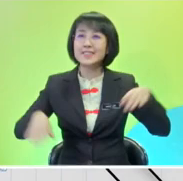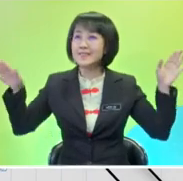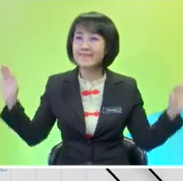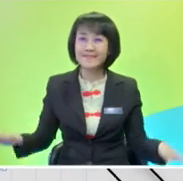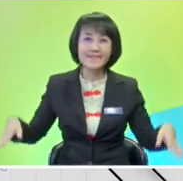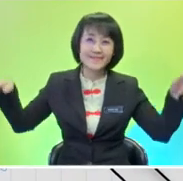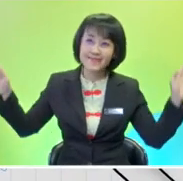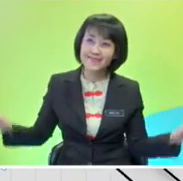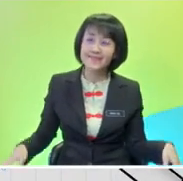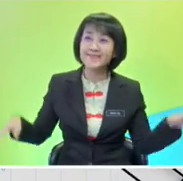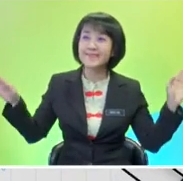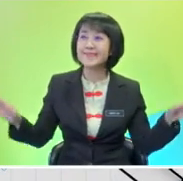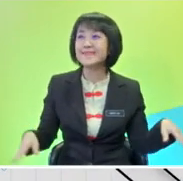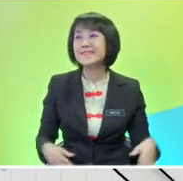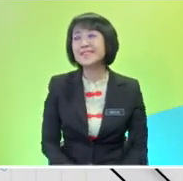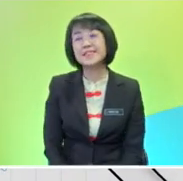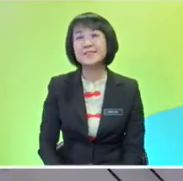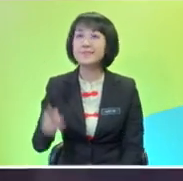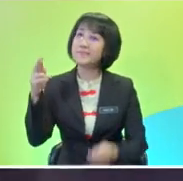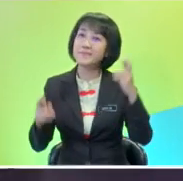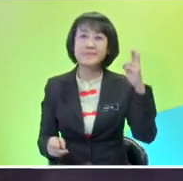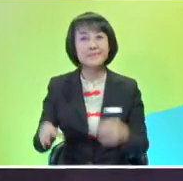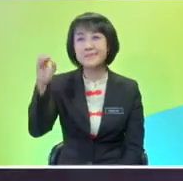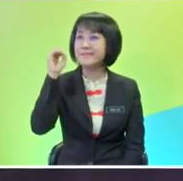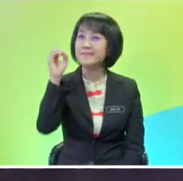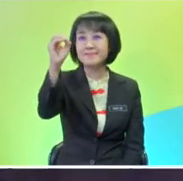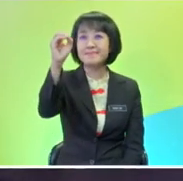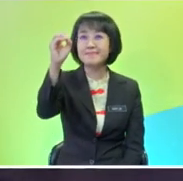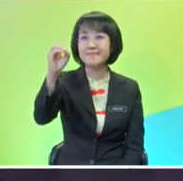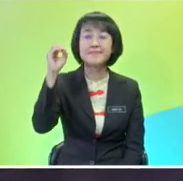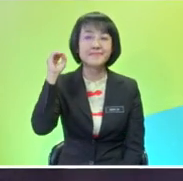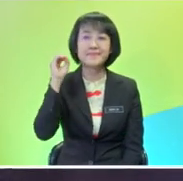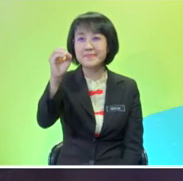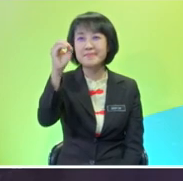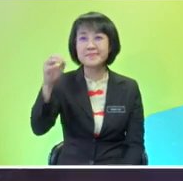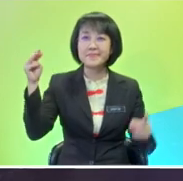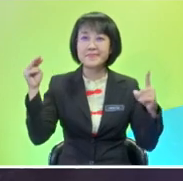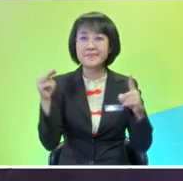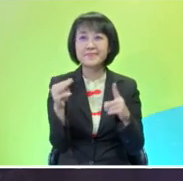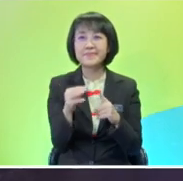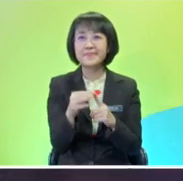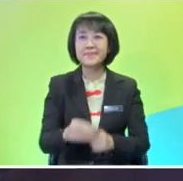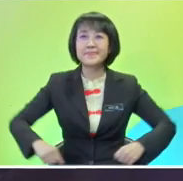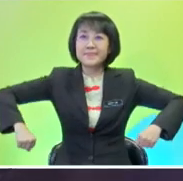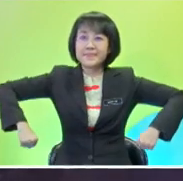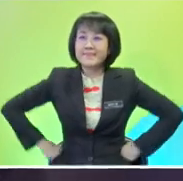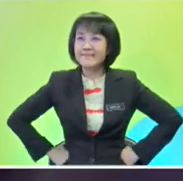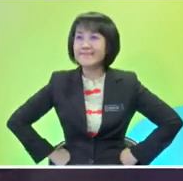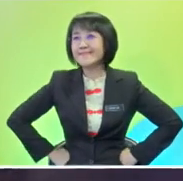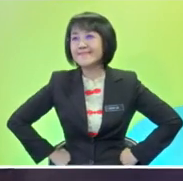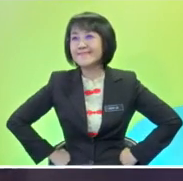fly. So it looks like Team Robot doesn't get a point. Team Good Robot job. Team Robot still has got no